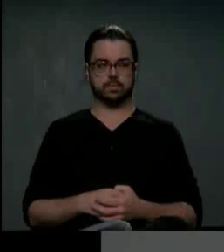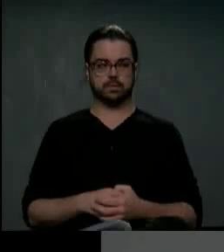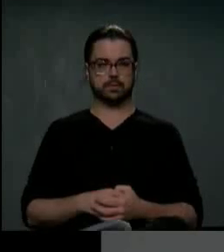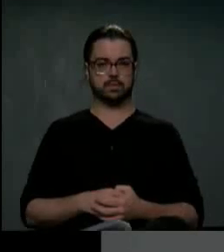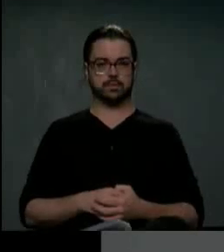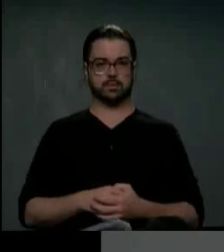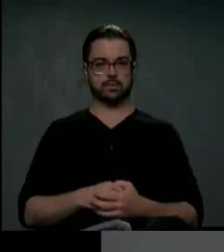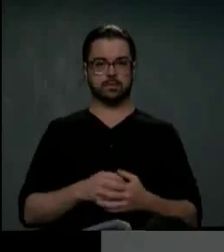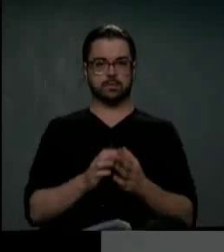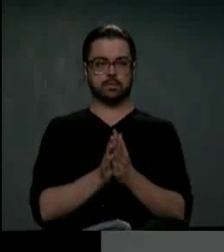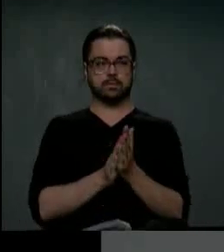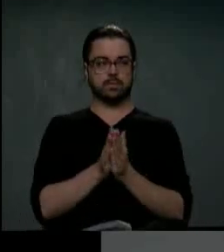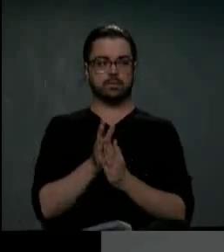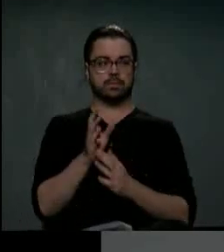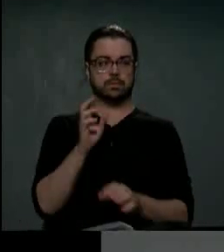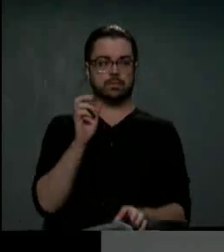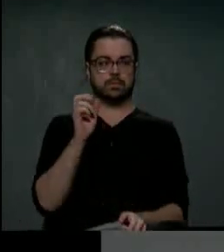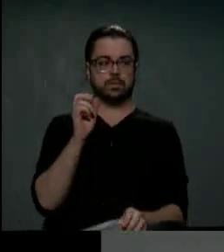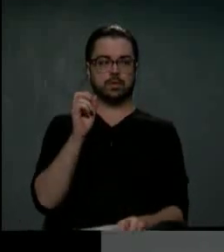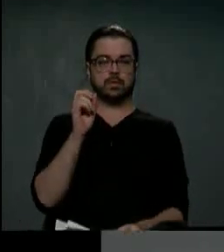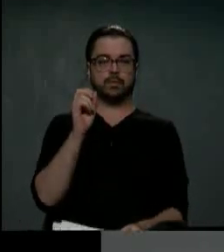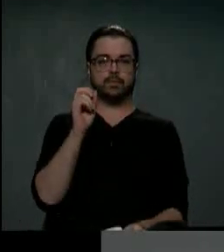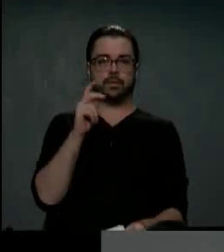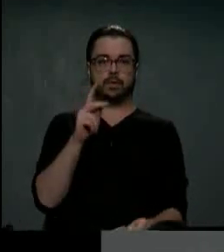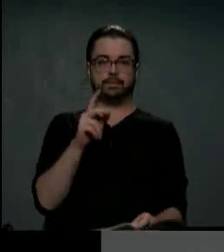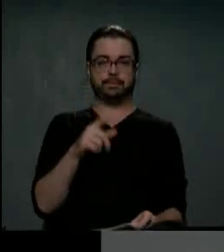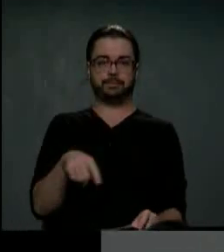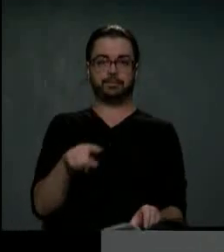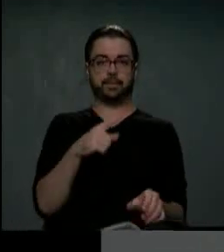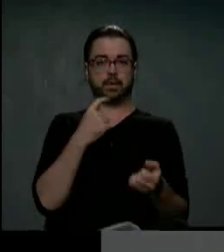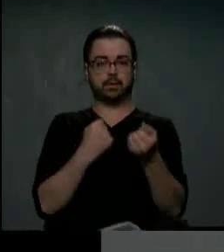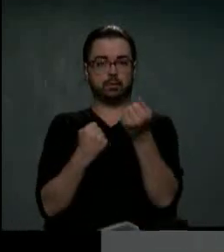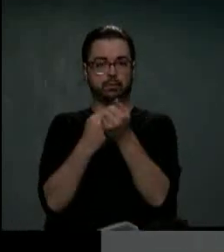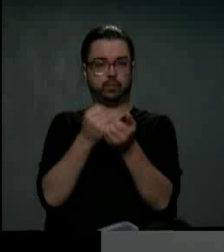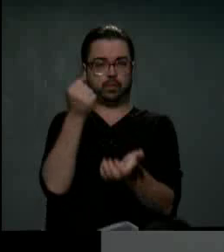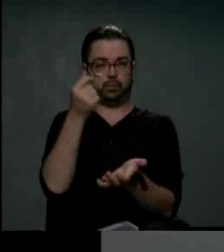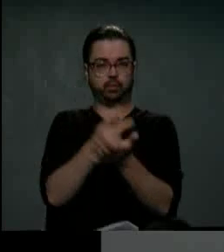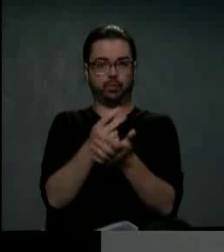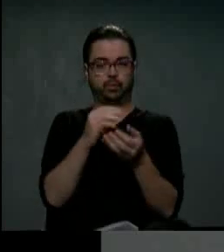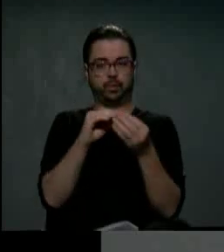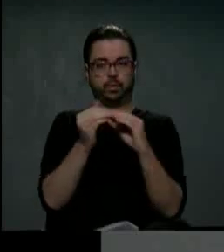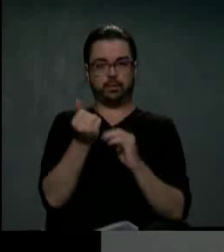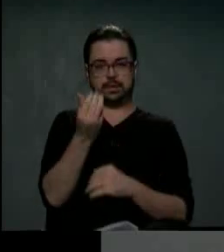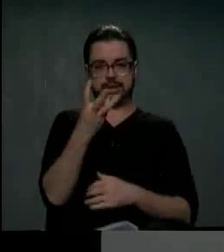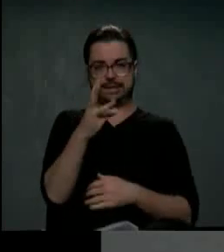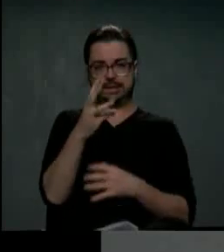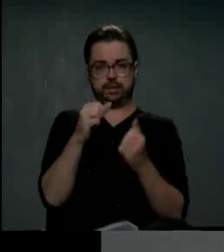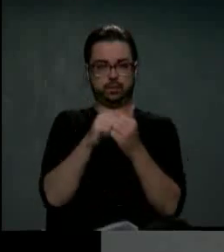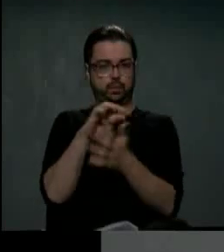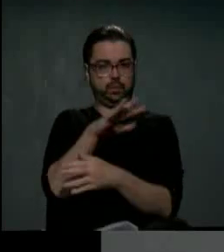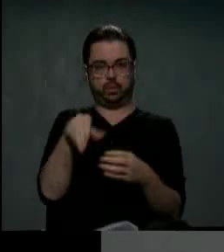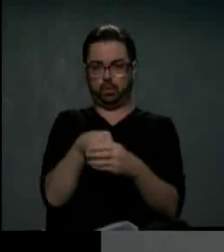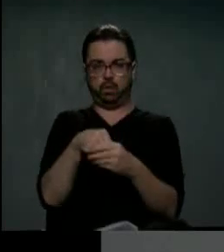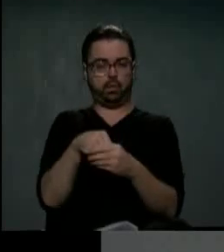Okay. Those approve of item number 16 with all staff recommendations.